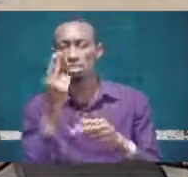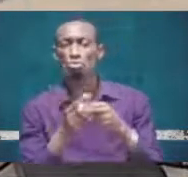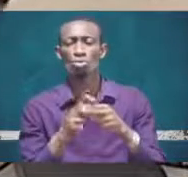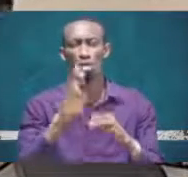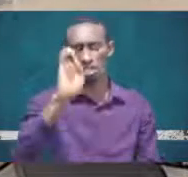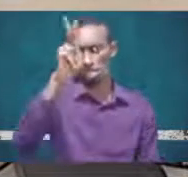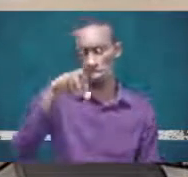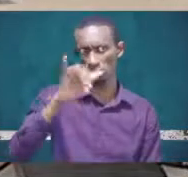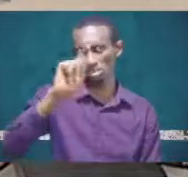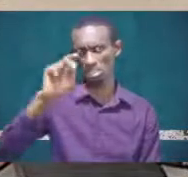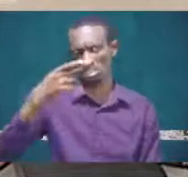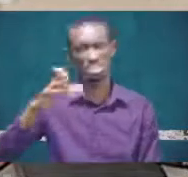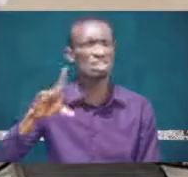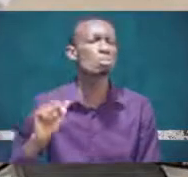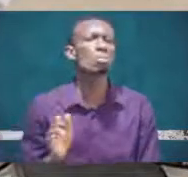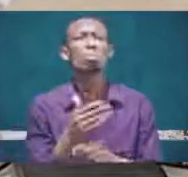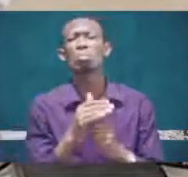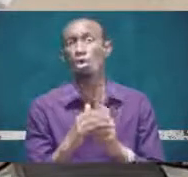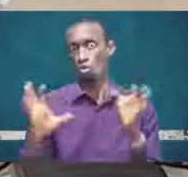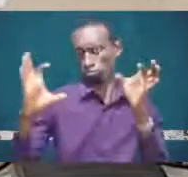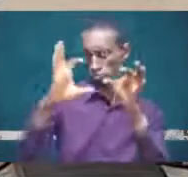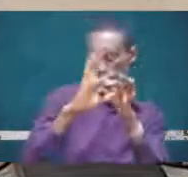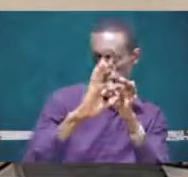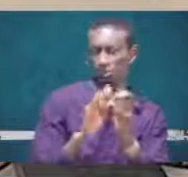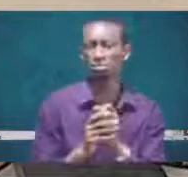We have talked about